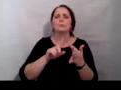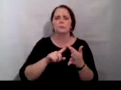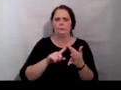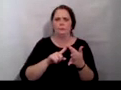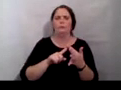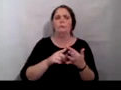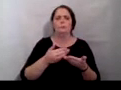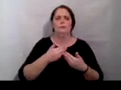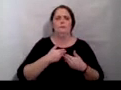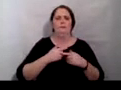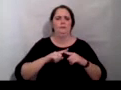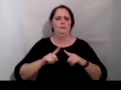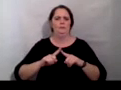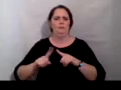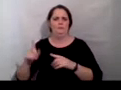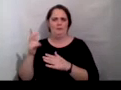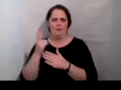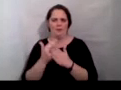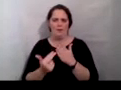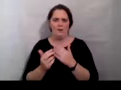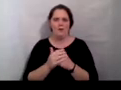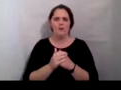different types of work that she produces.